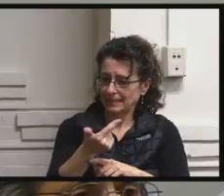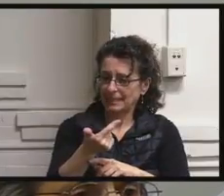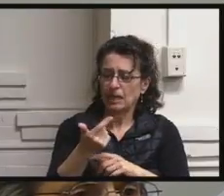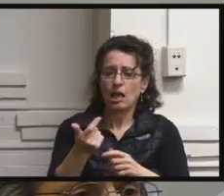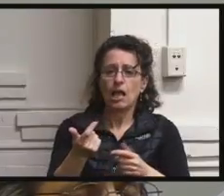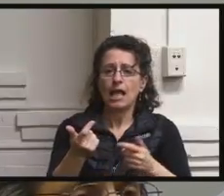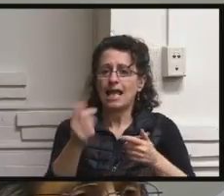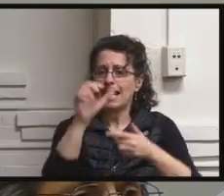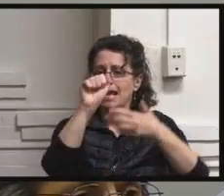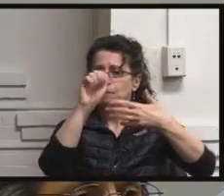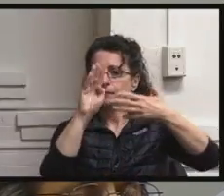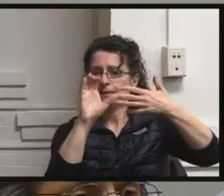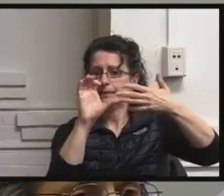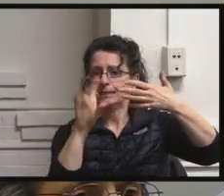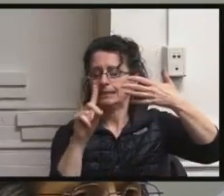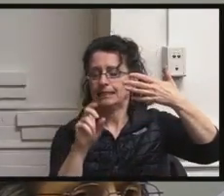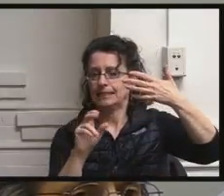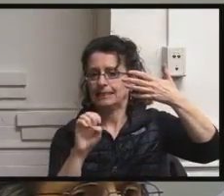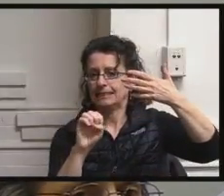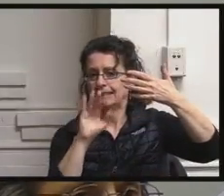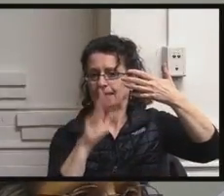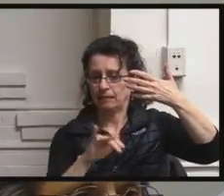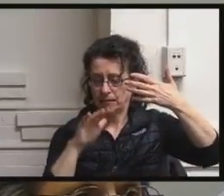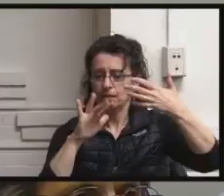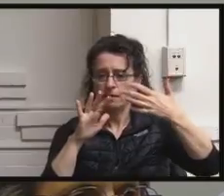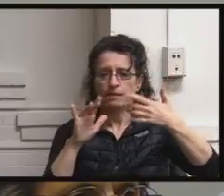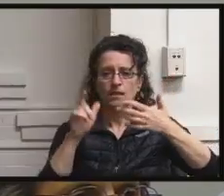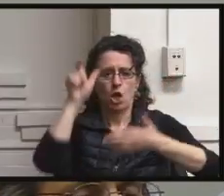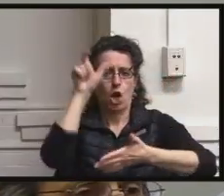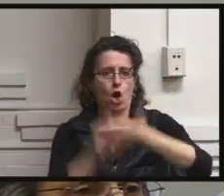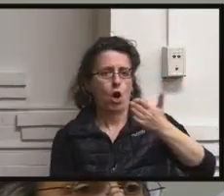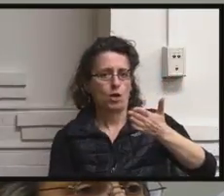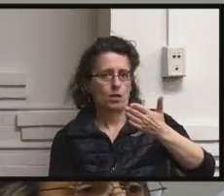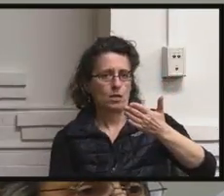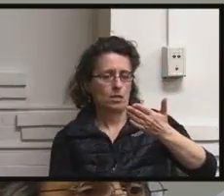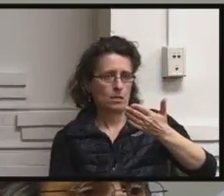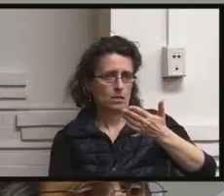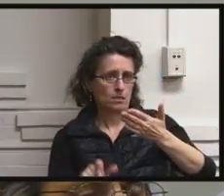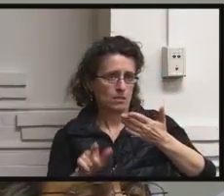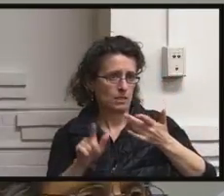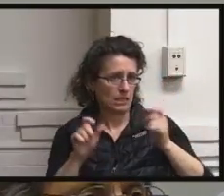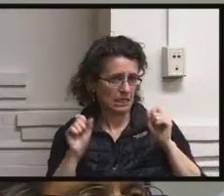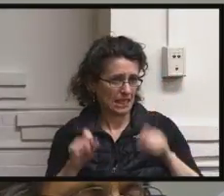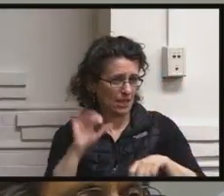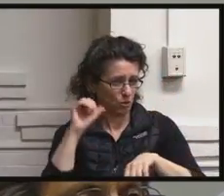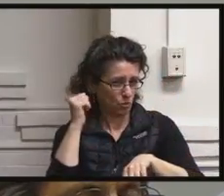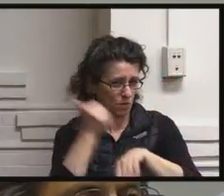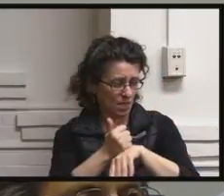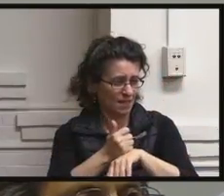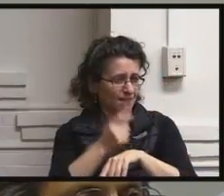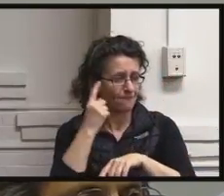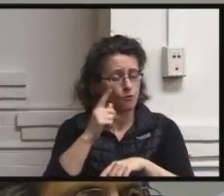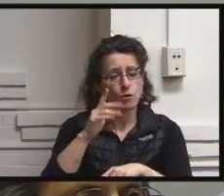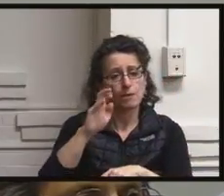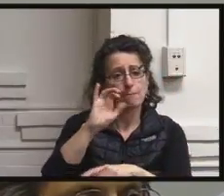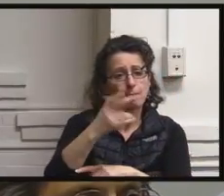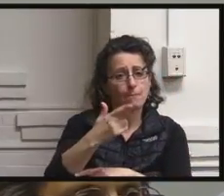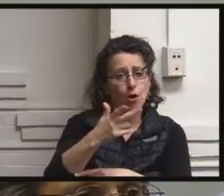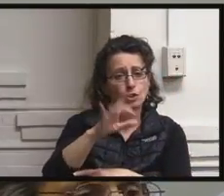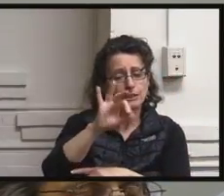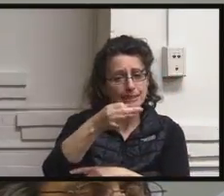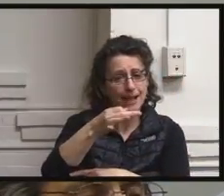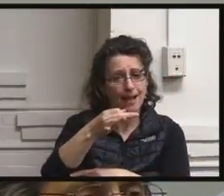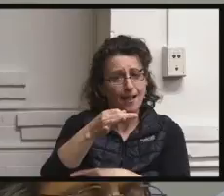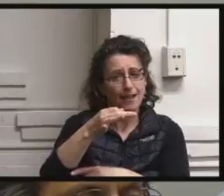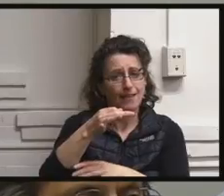ballot if you're looking for more information from the public? I don't know if you can or you can't. And